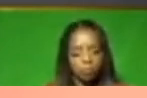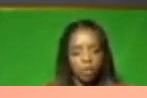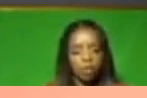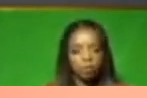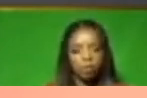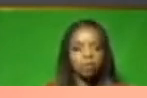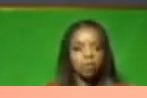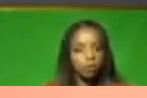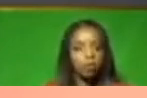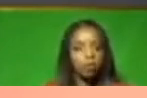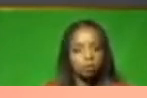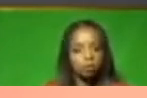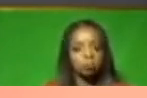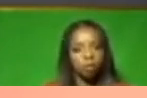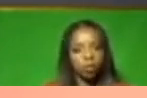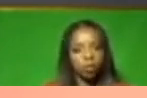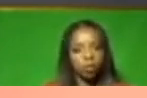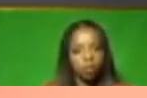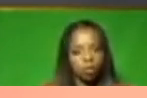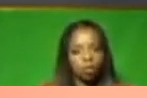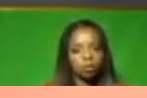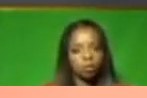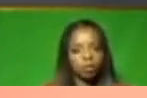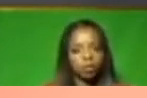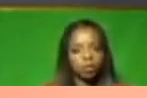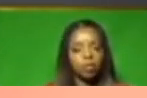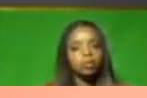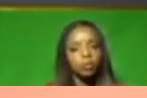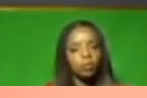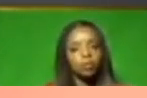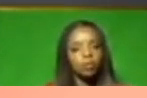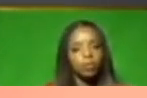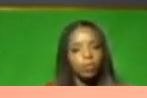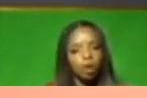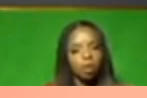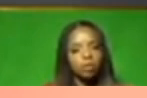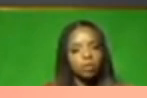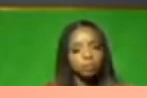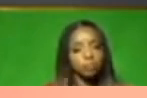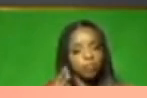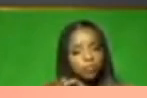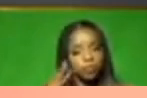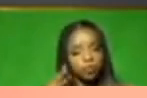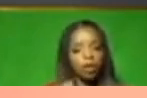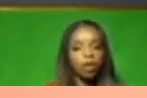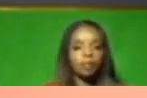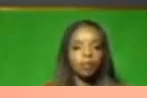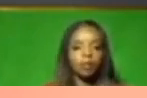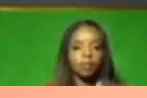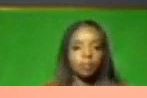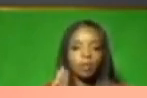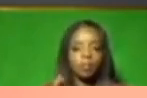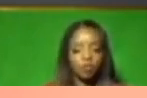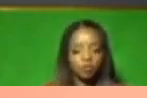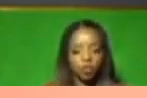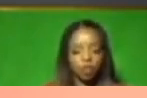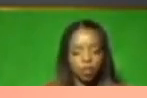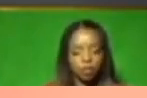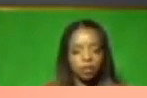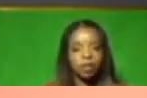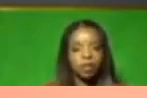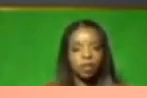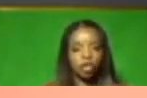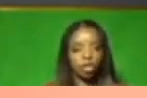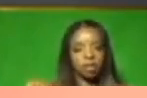plotting a better and more effective future for these state-owned enterprises. On